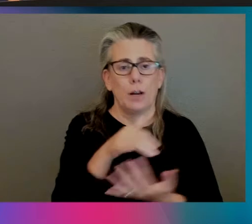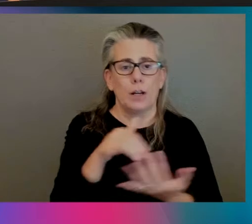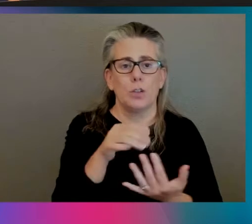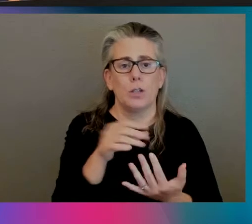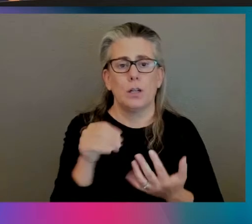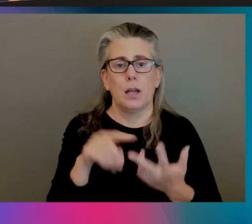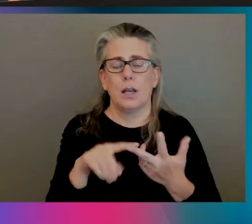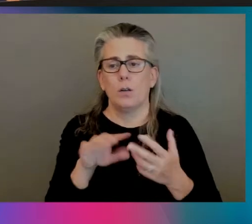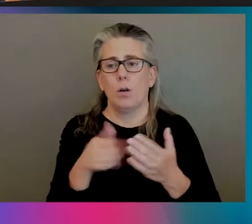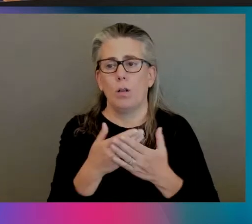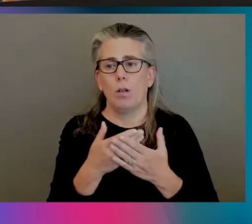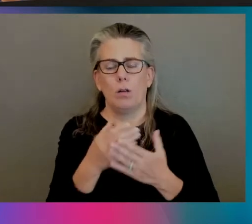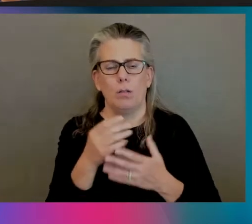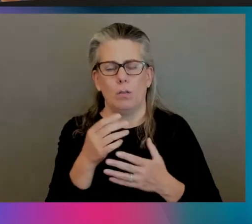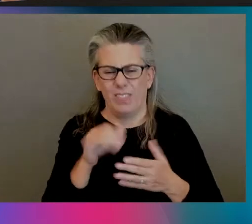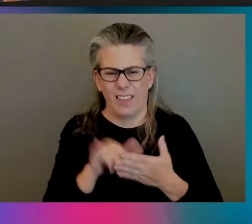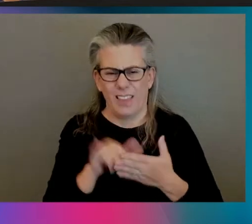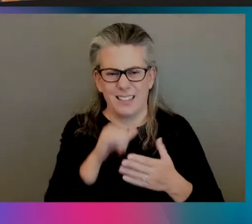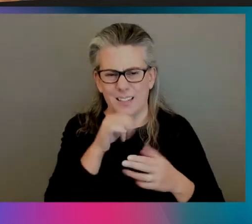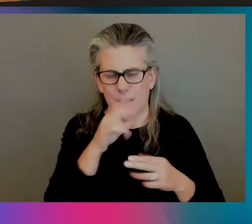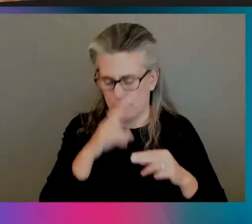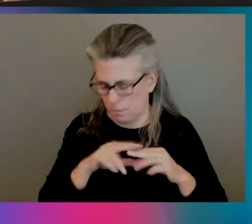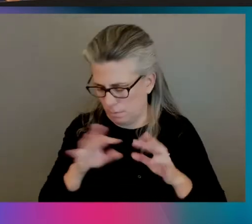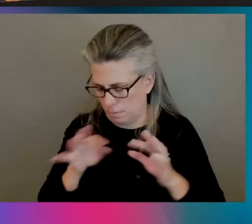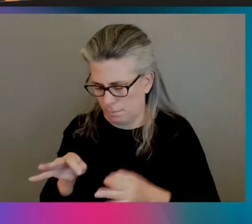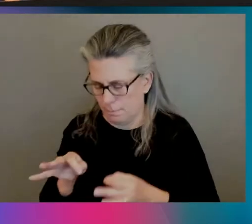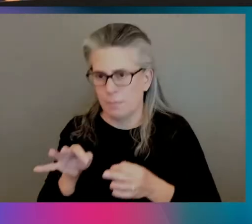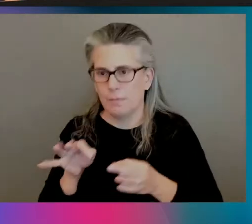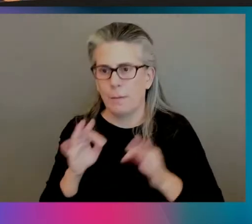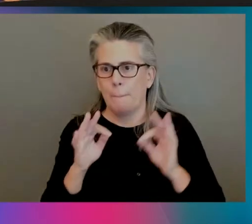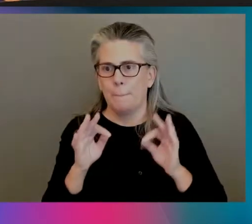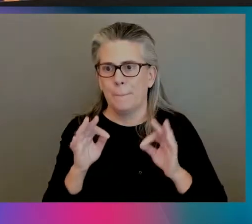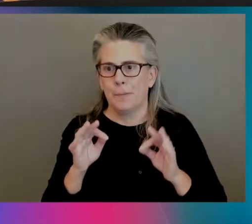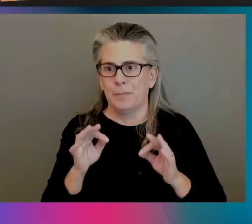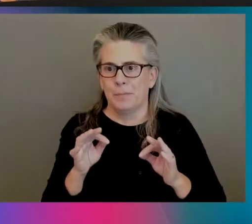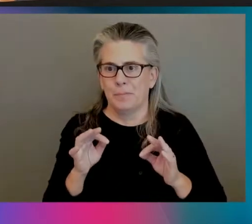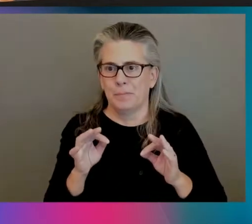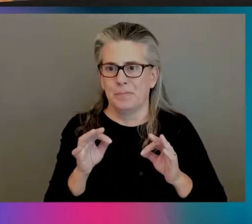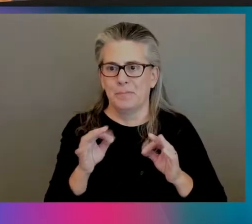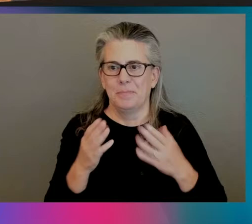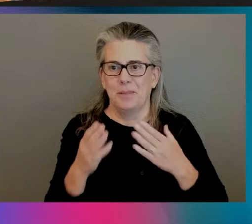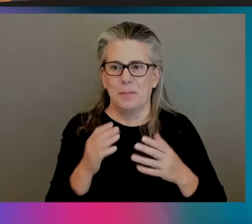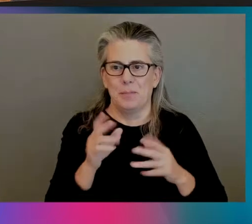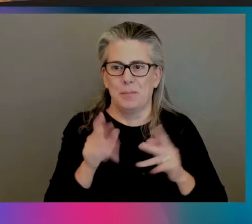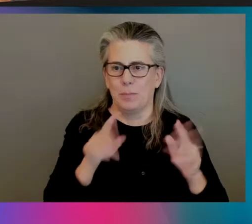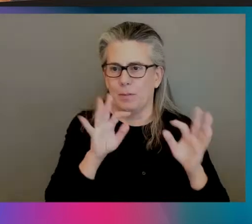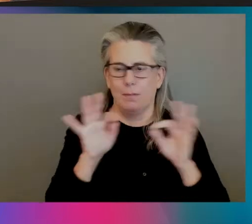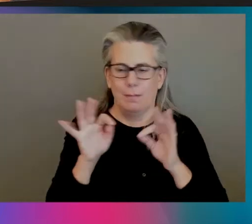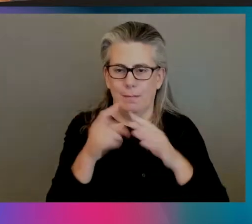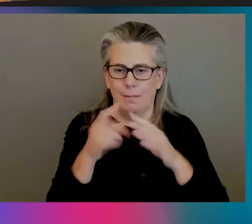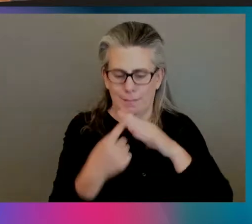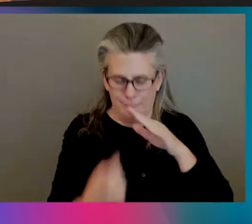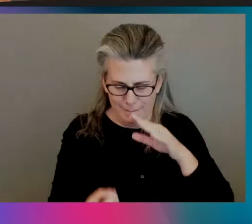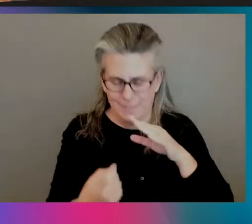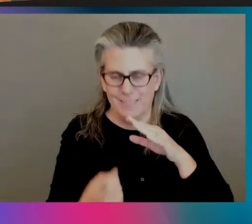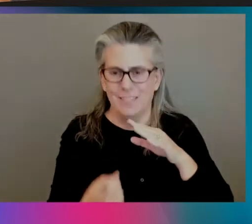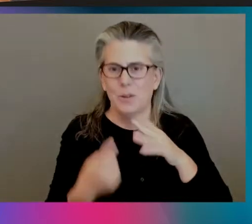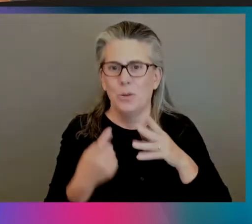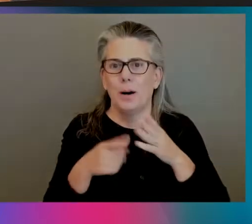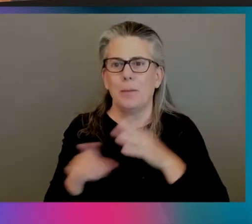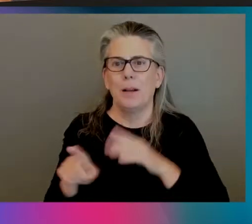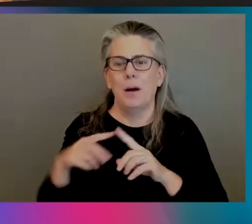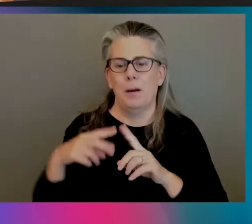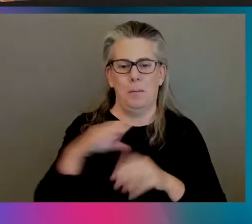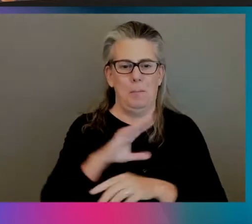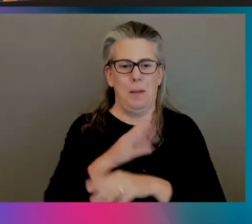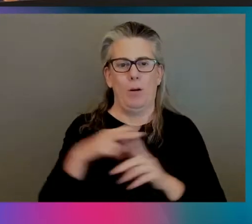You don't need all of it. I'm probably giving people anxiety with the the power. Is this the first time we've had a guest dive